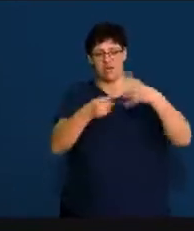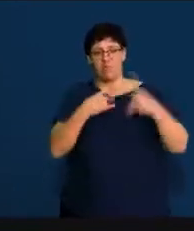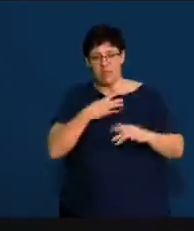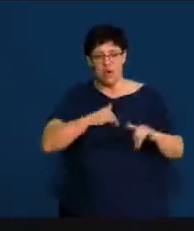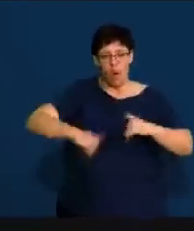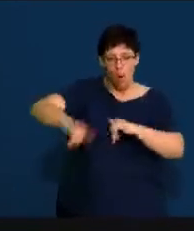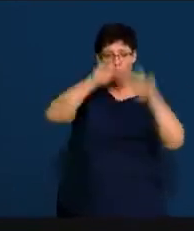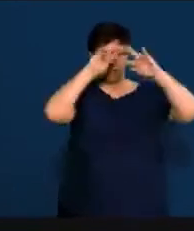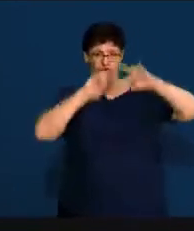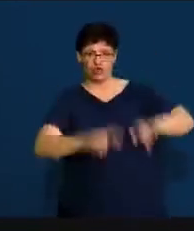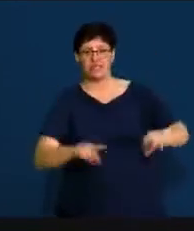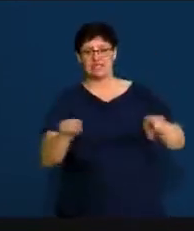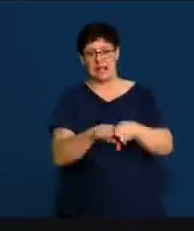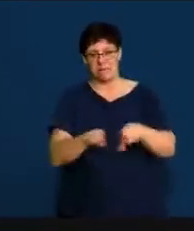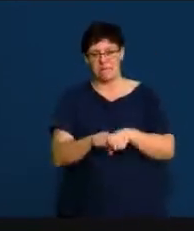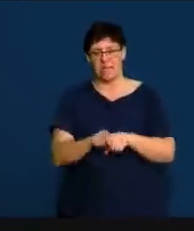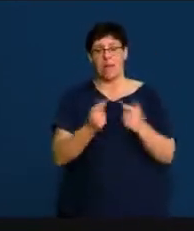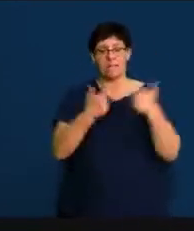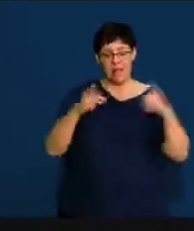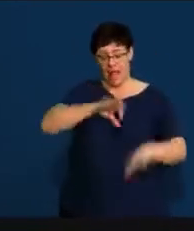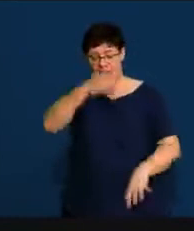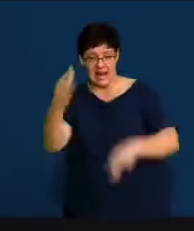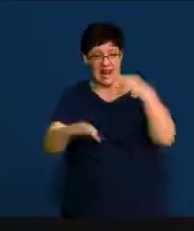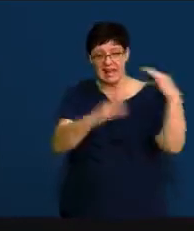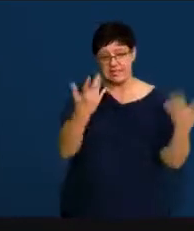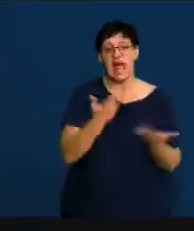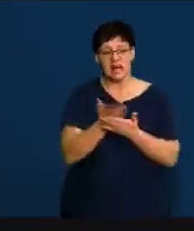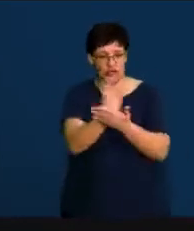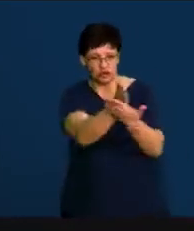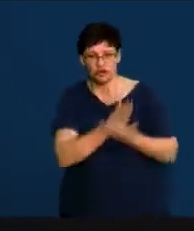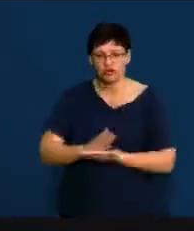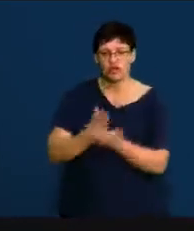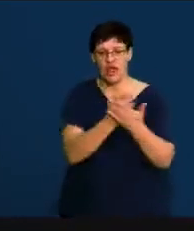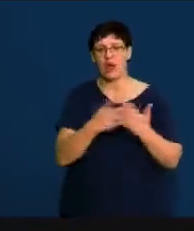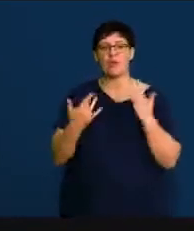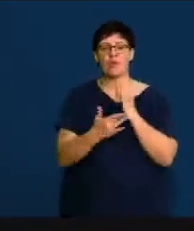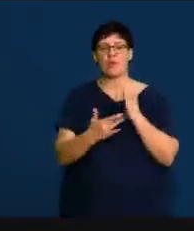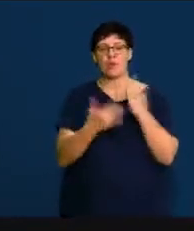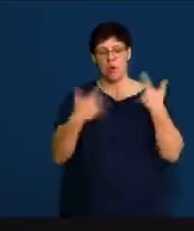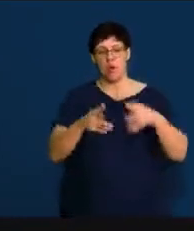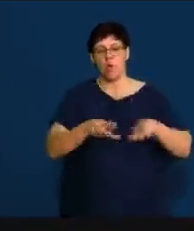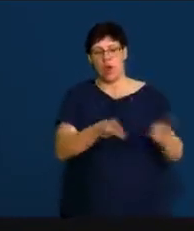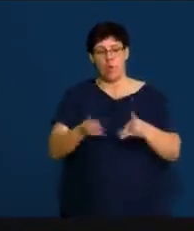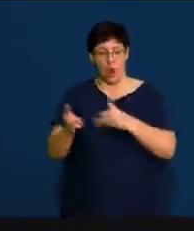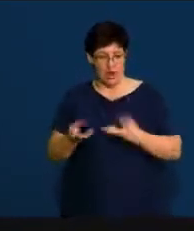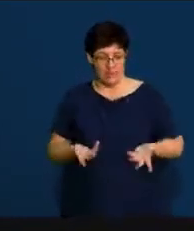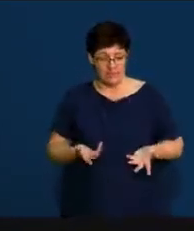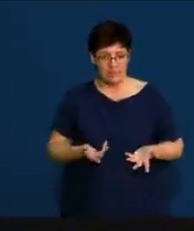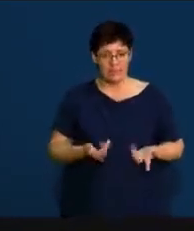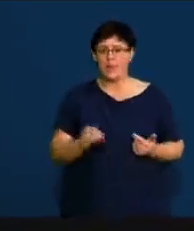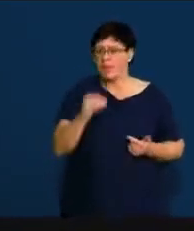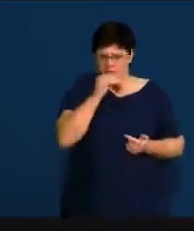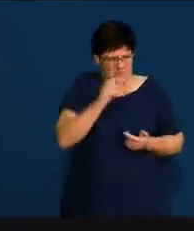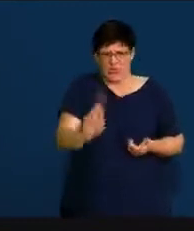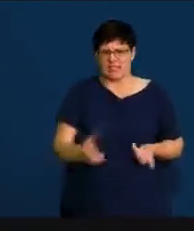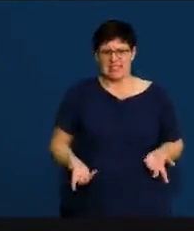collaborative research, large-scale analytics, and sharing of sophisticated tools and methods. What this simply means,